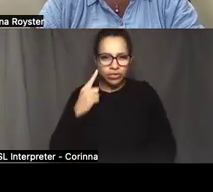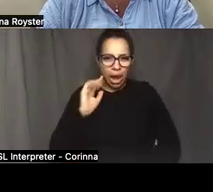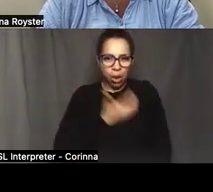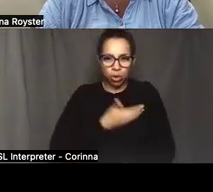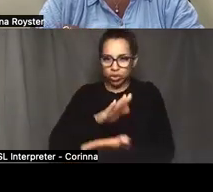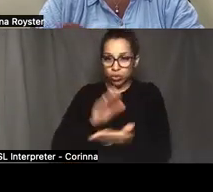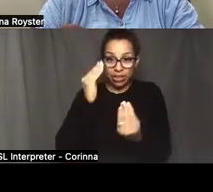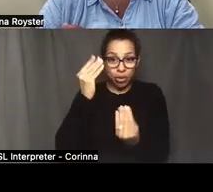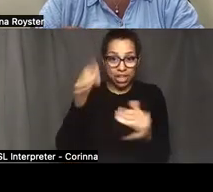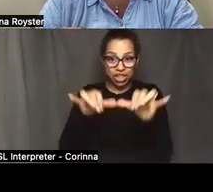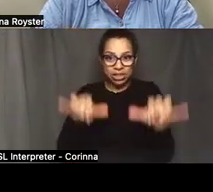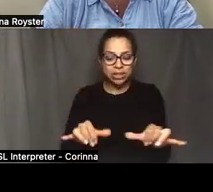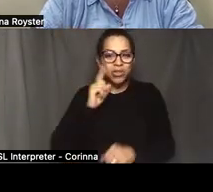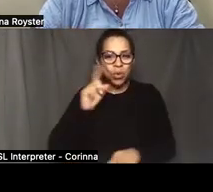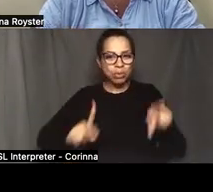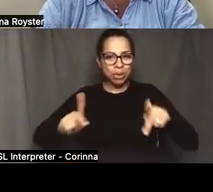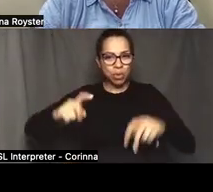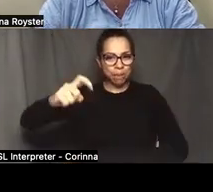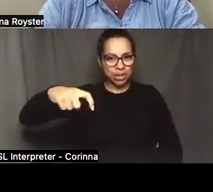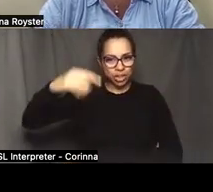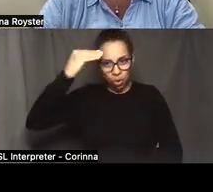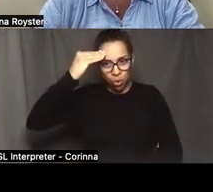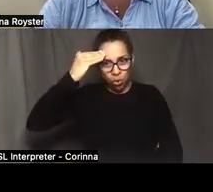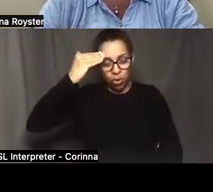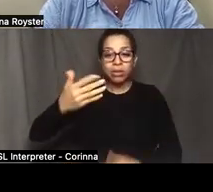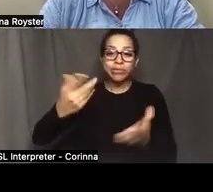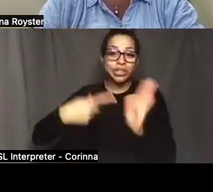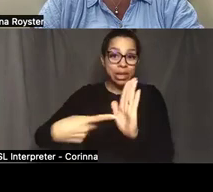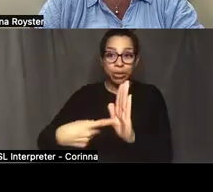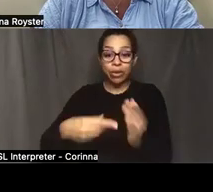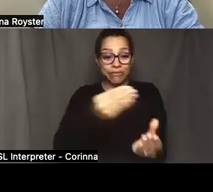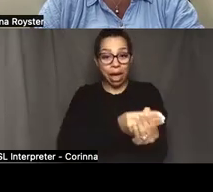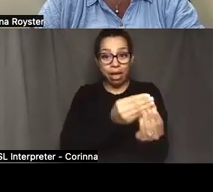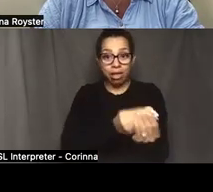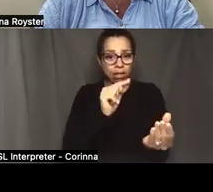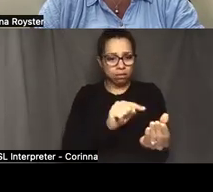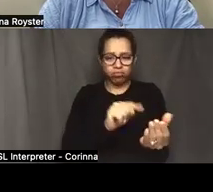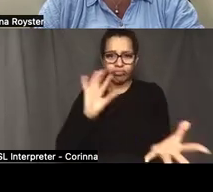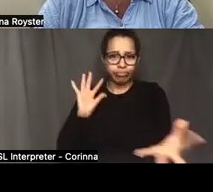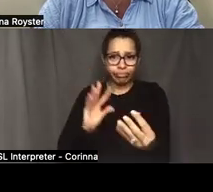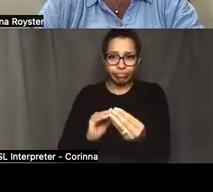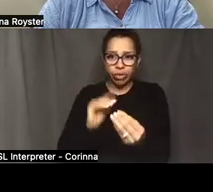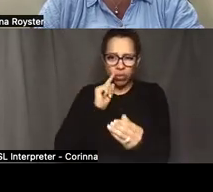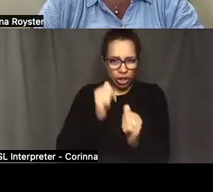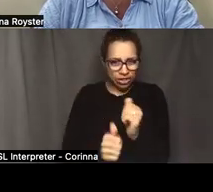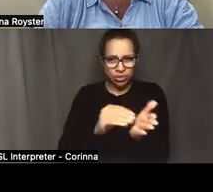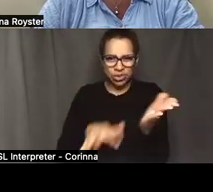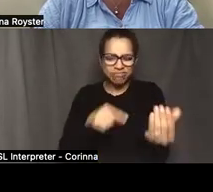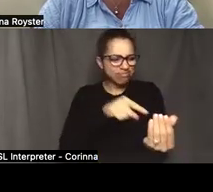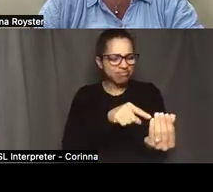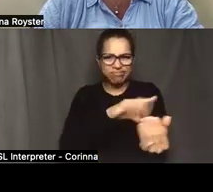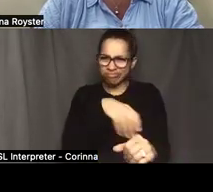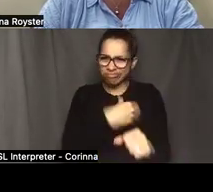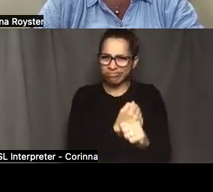to know it, just like a cumulative file that goes, for every student. That's confidential